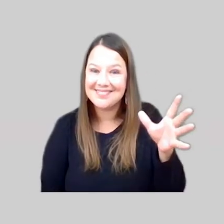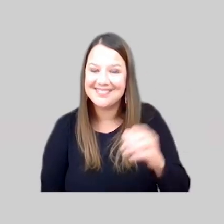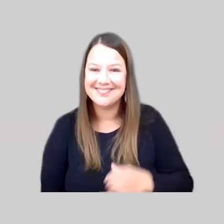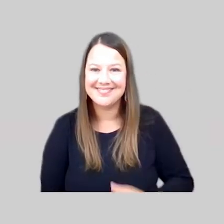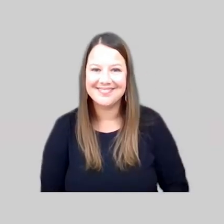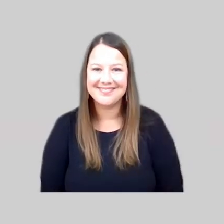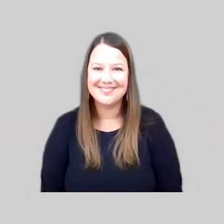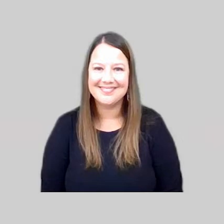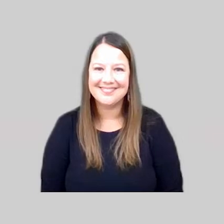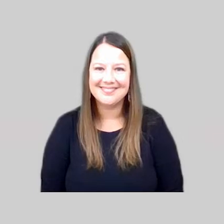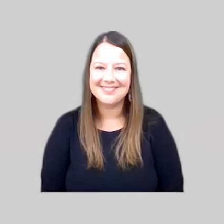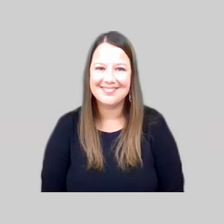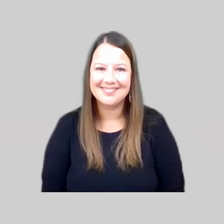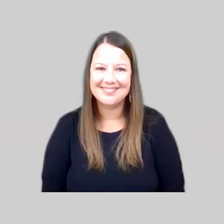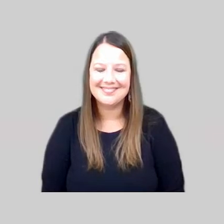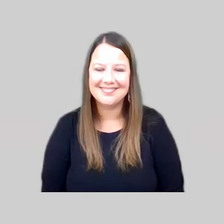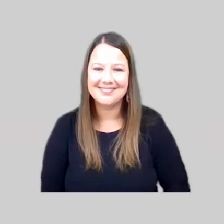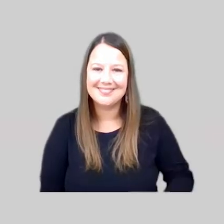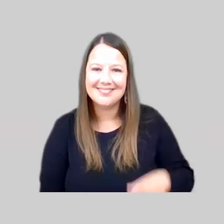Grandma.